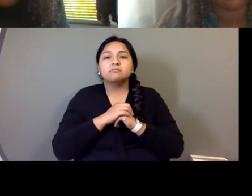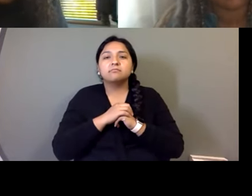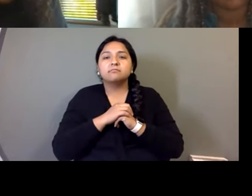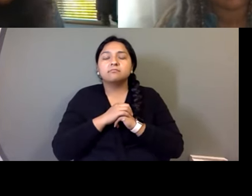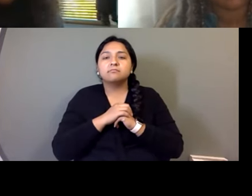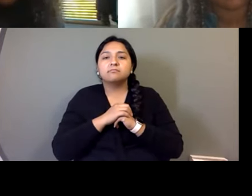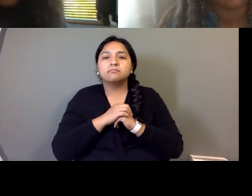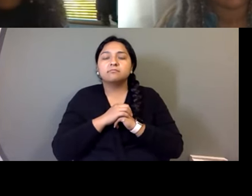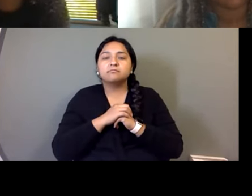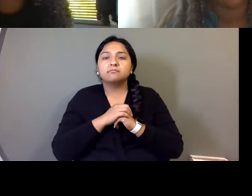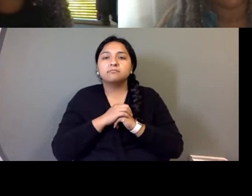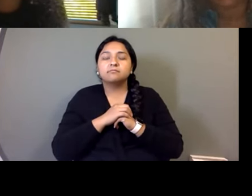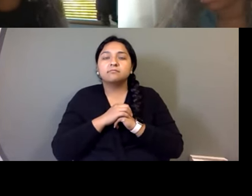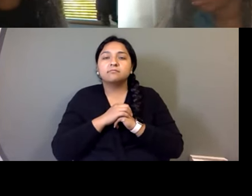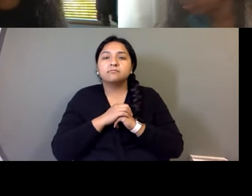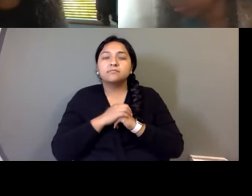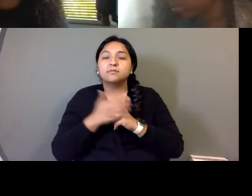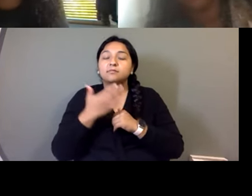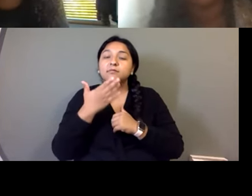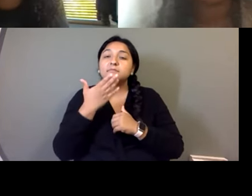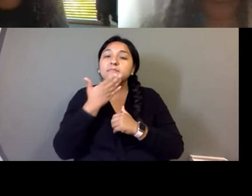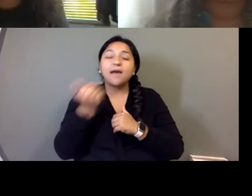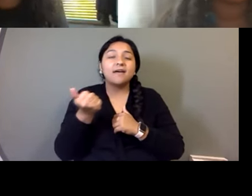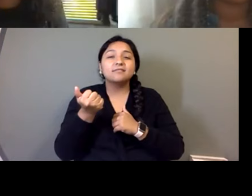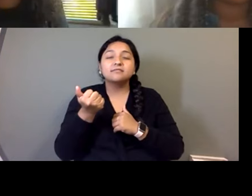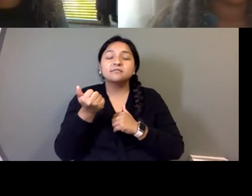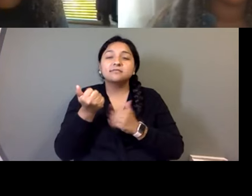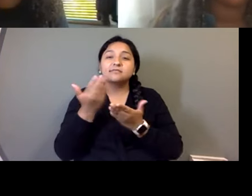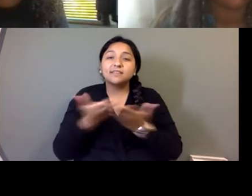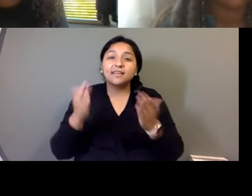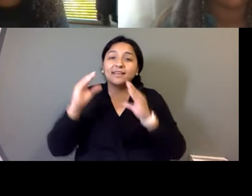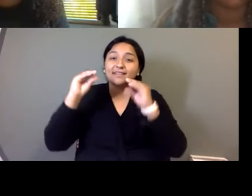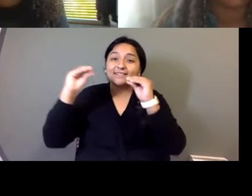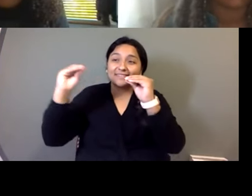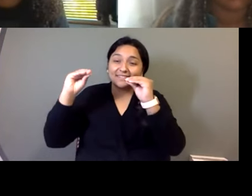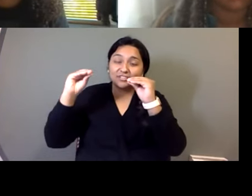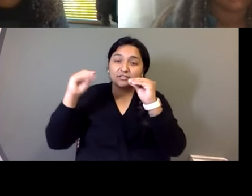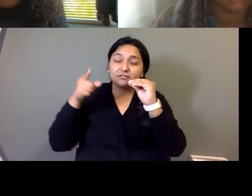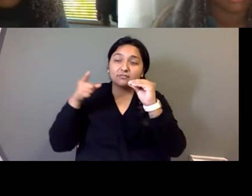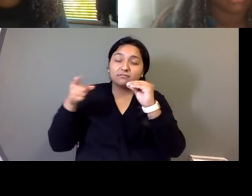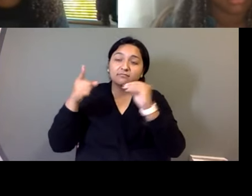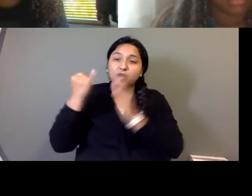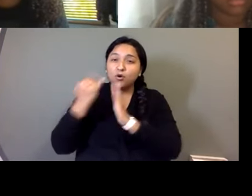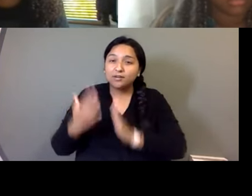the greatest gift that a teaching artist can give is like,